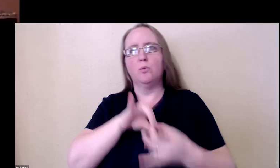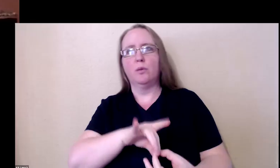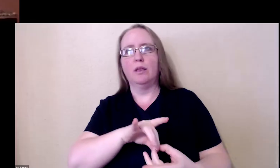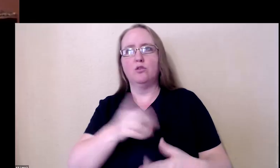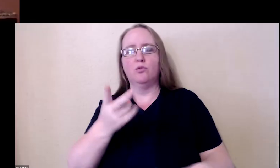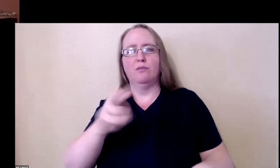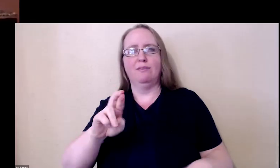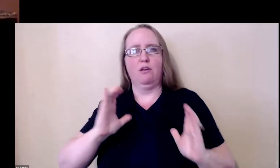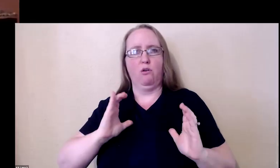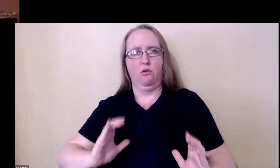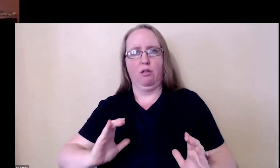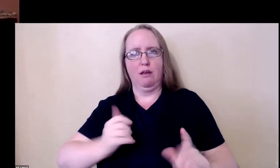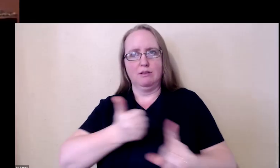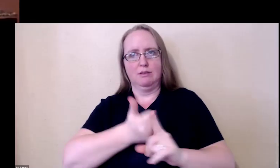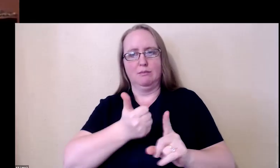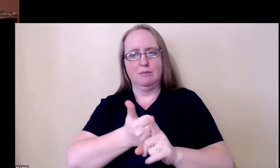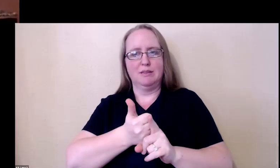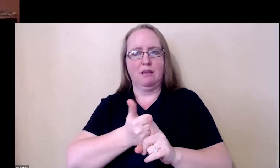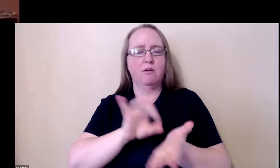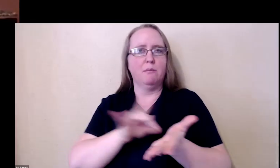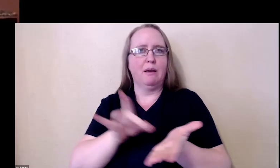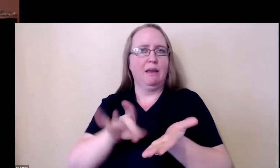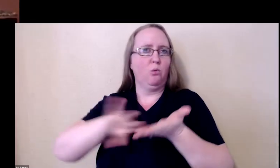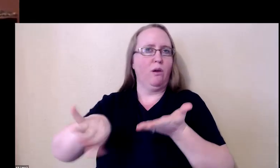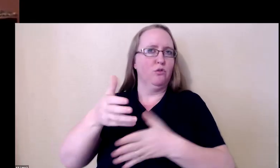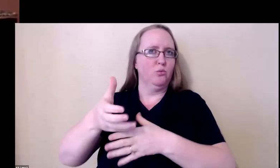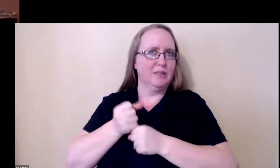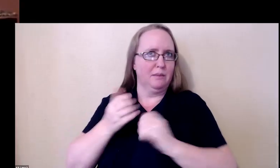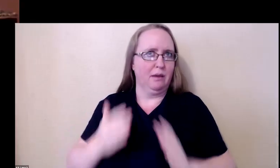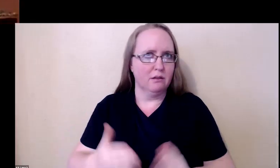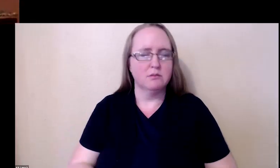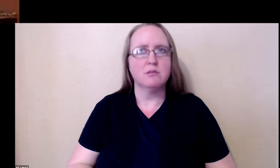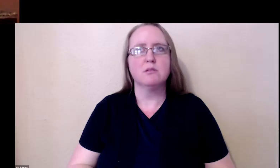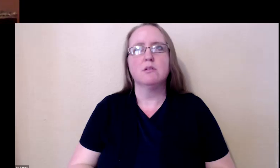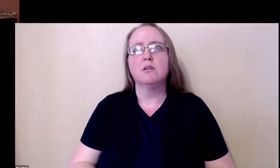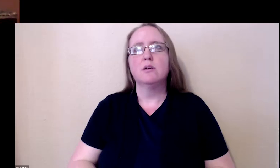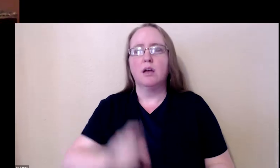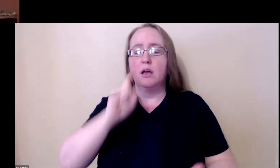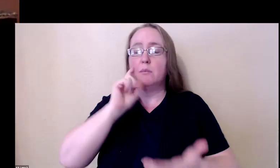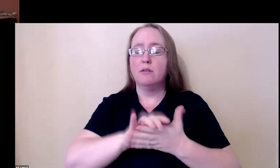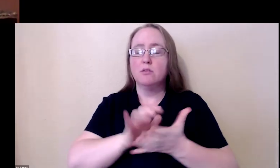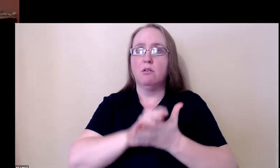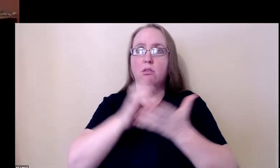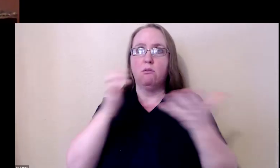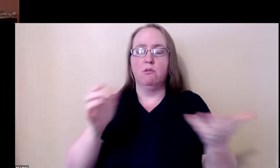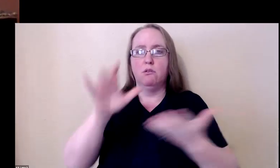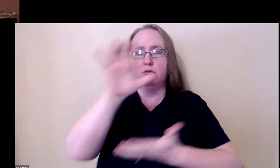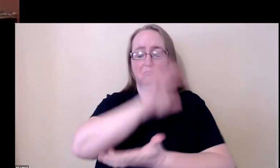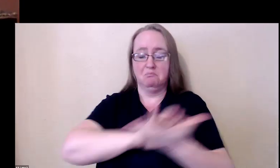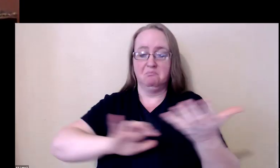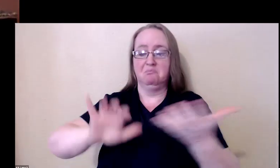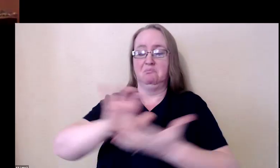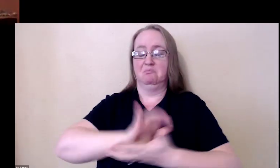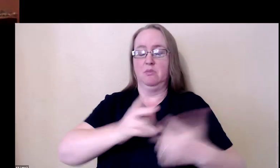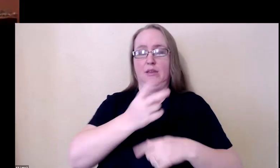VR clients that are also Medicaid waiver recipients. I think that there's widespread confusion among both VR staff